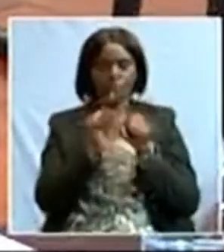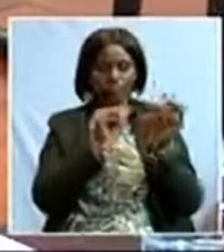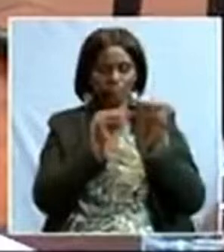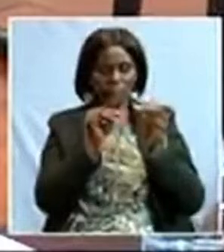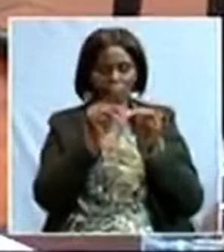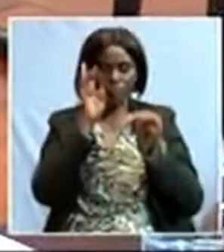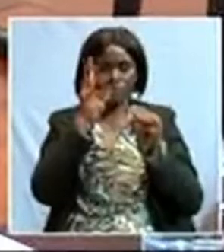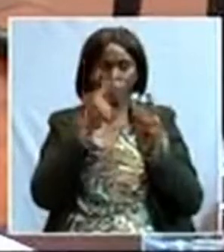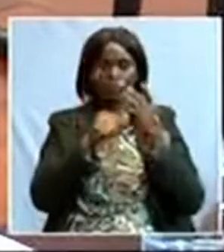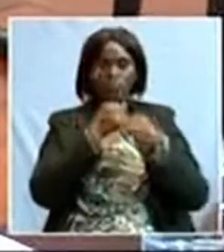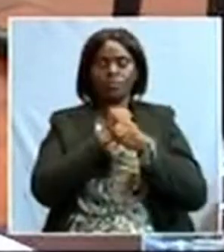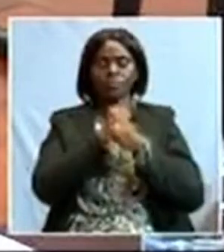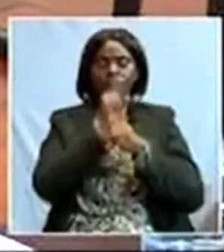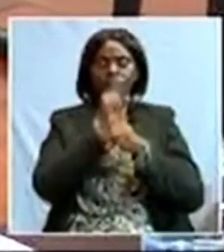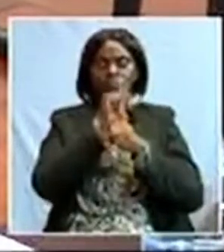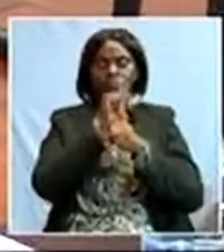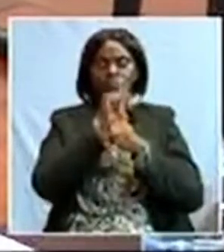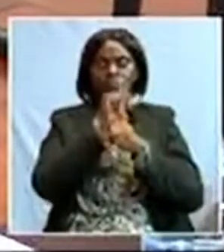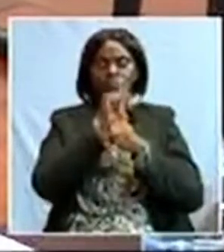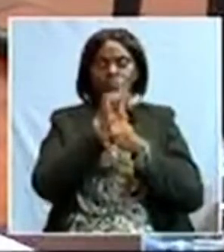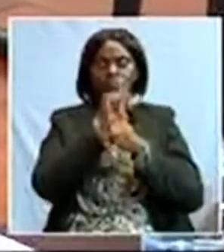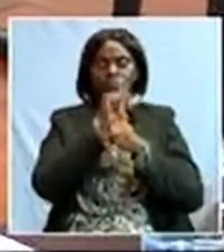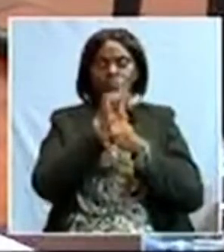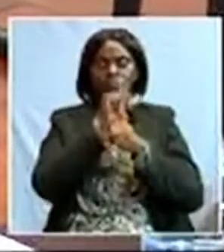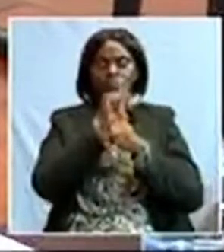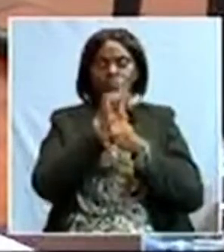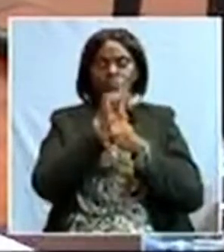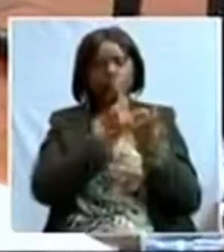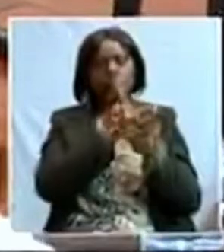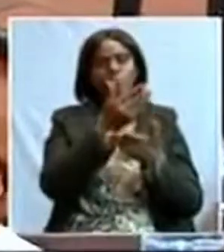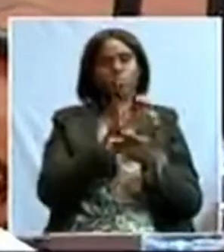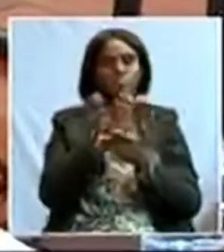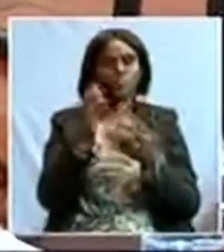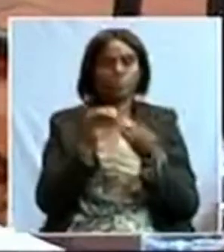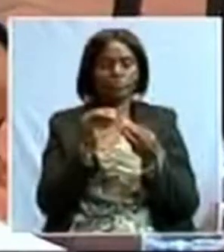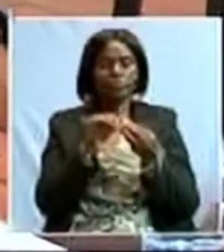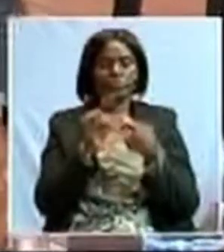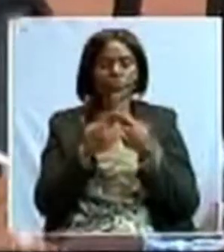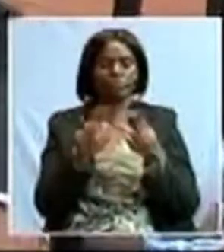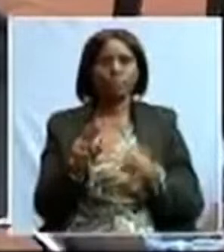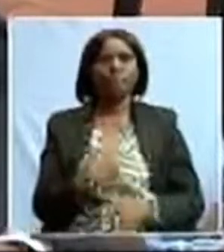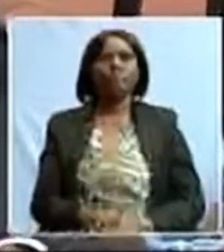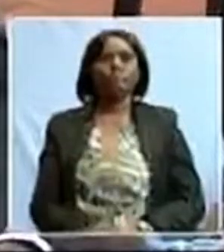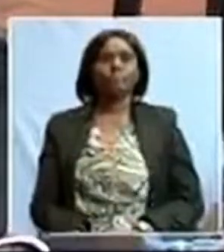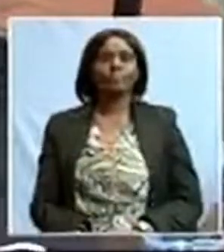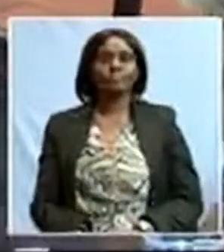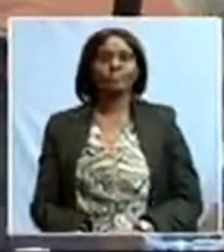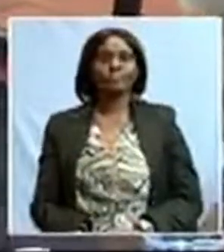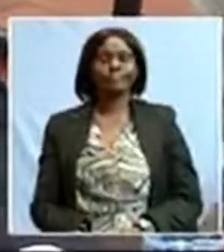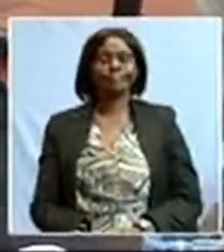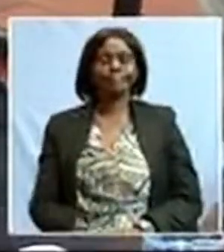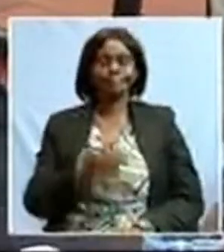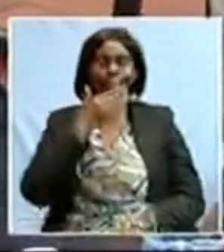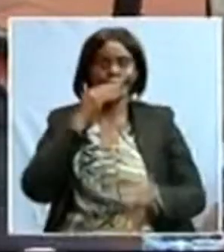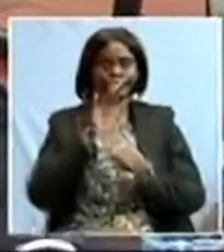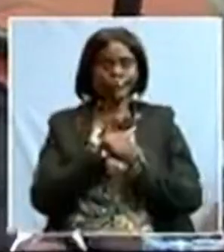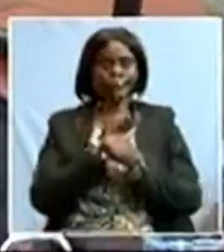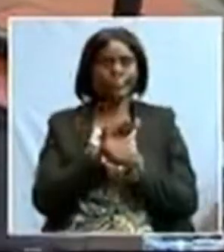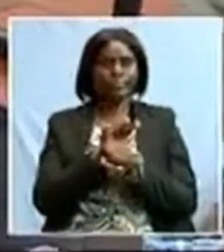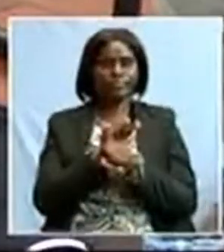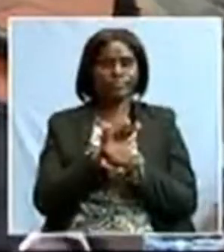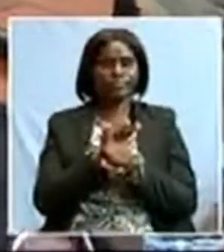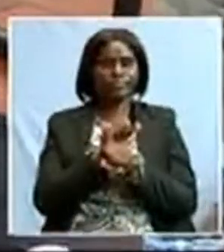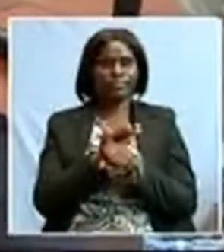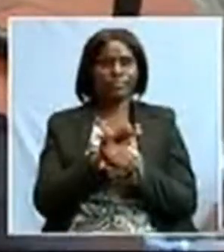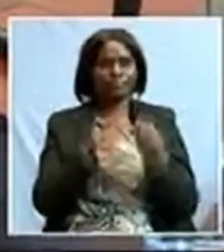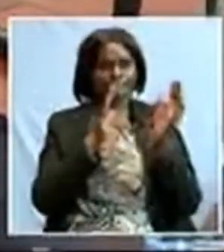Management shall ensure that critically needed vehicles are procured. Chair, Mufulira Municipal Council wishes to assure the committee that